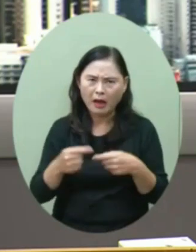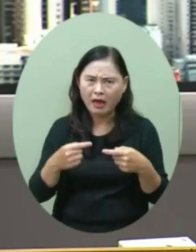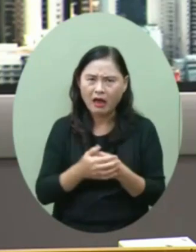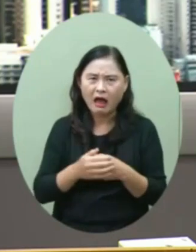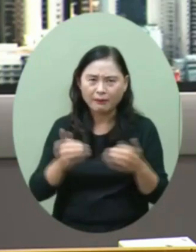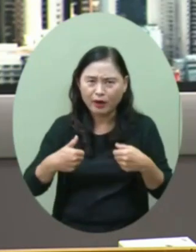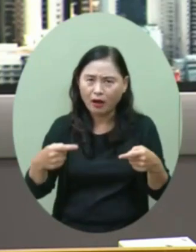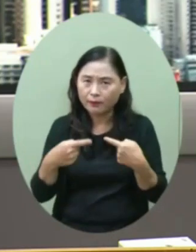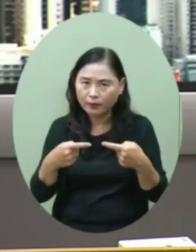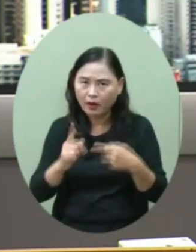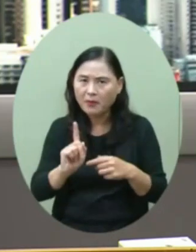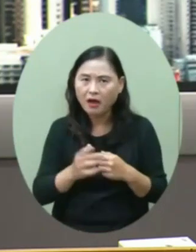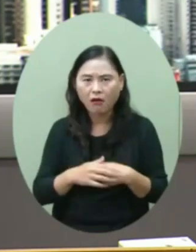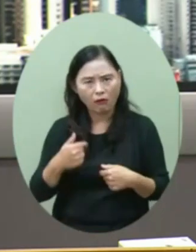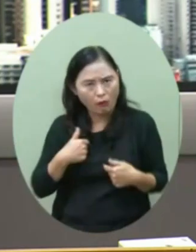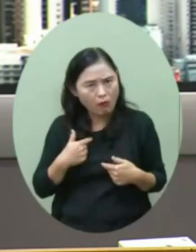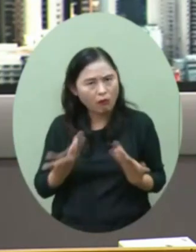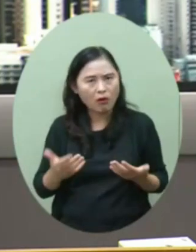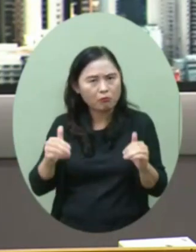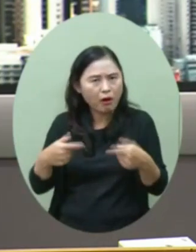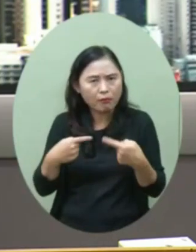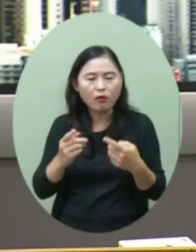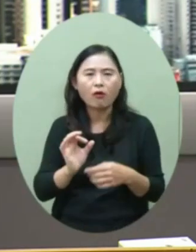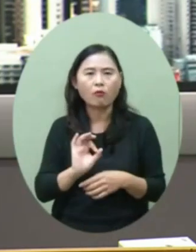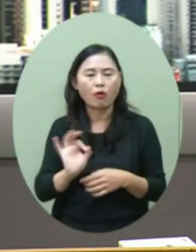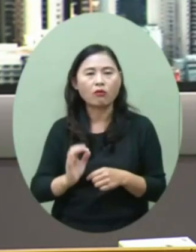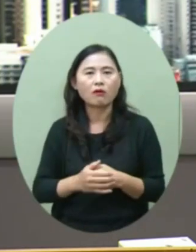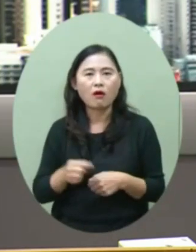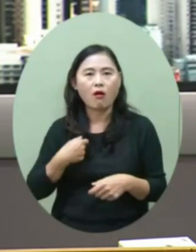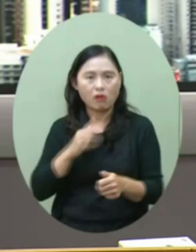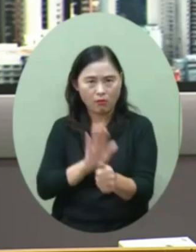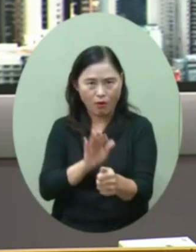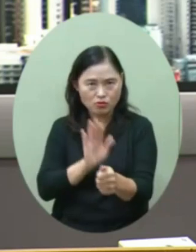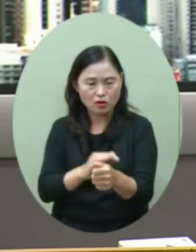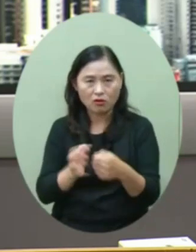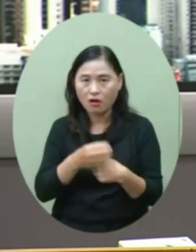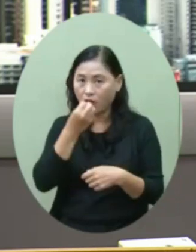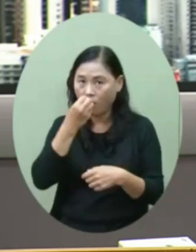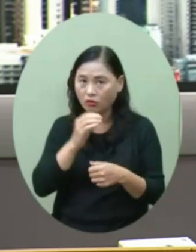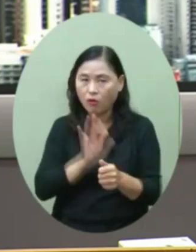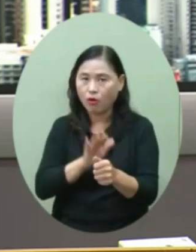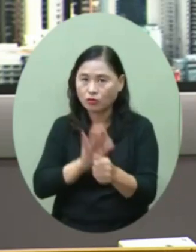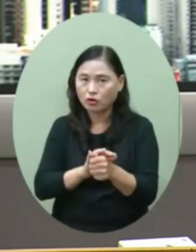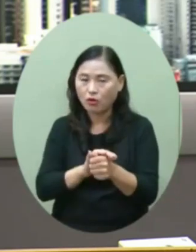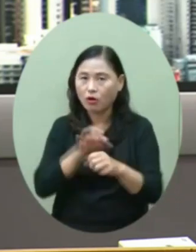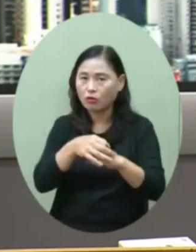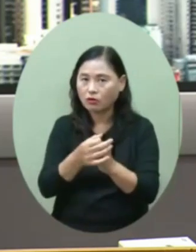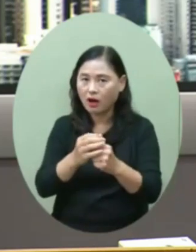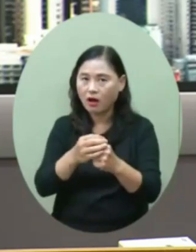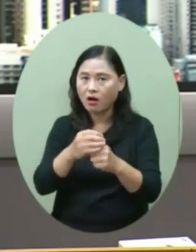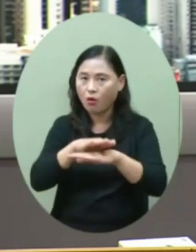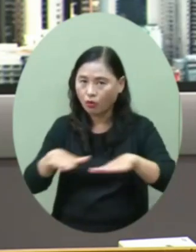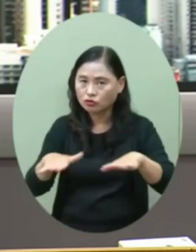I will have in protecting national security in Hong Kong and for the country. My only